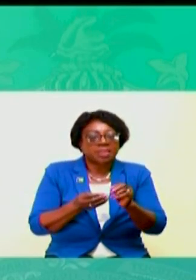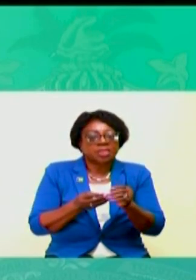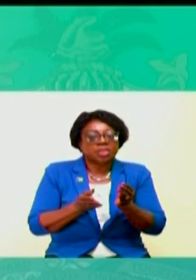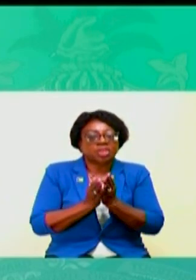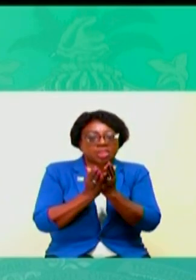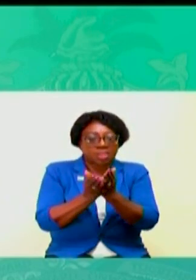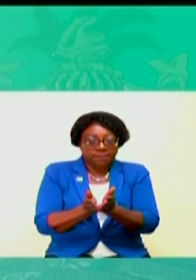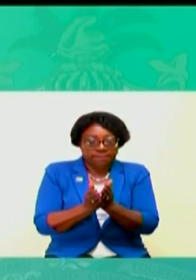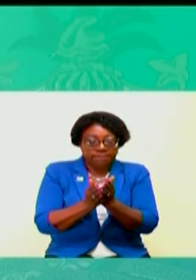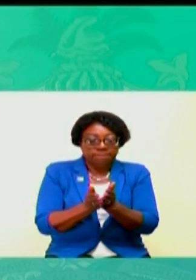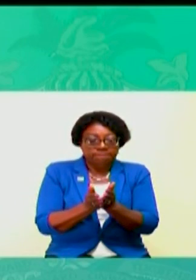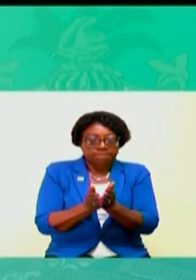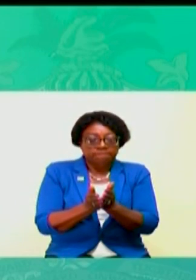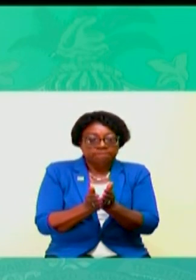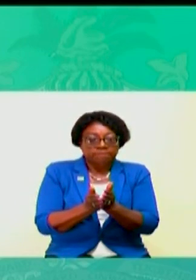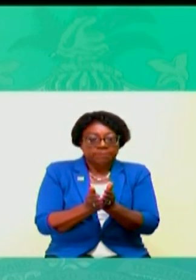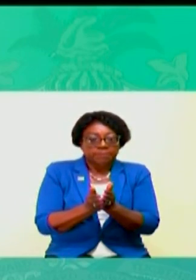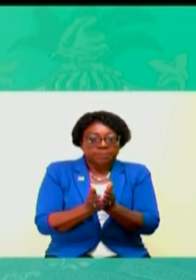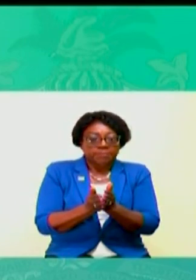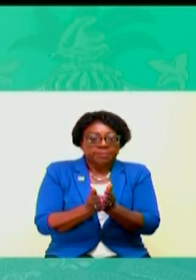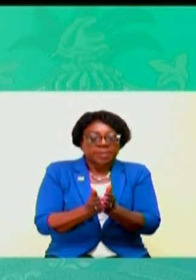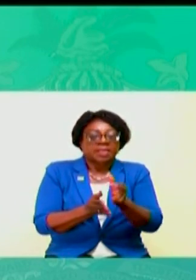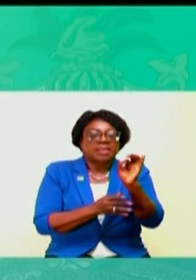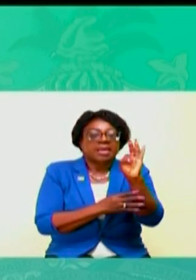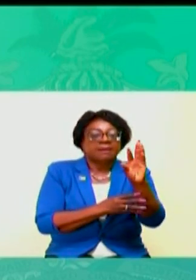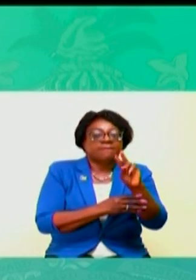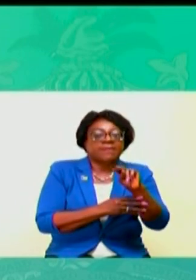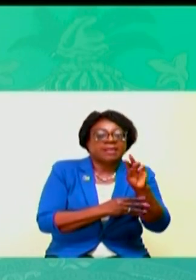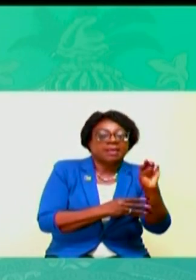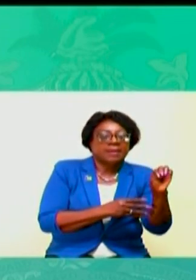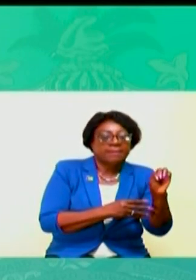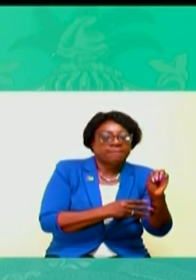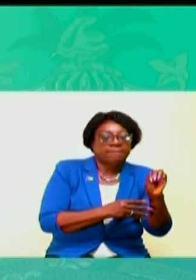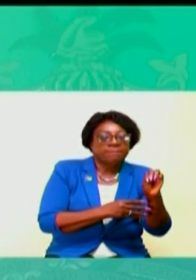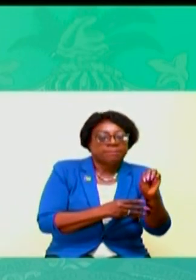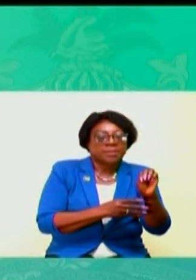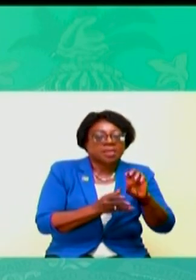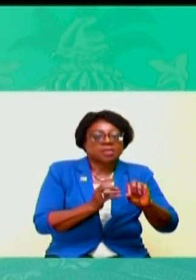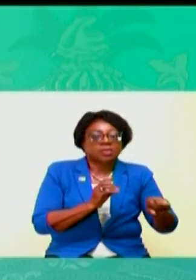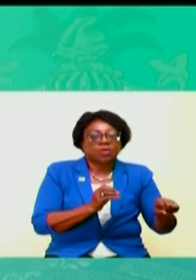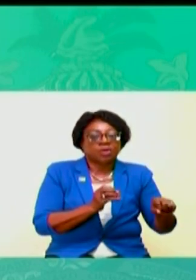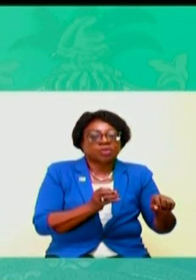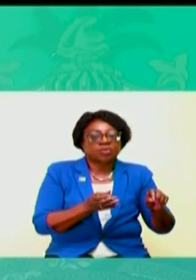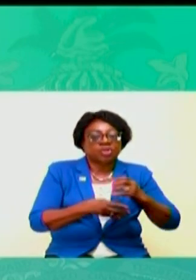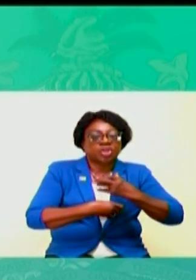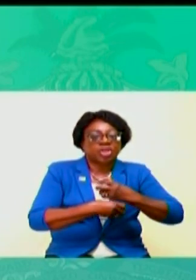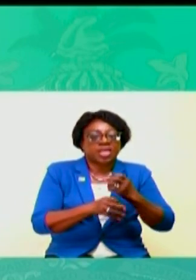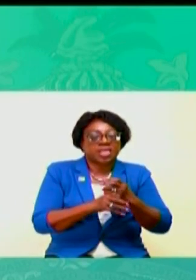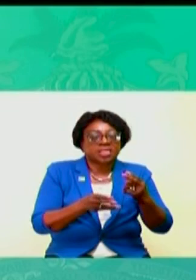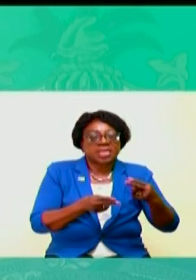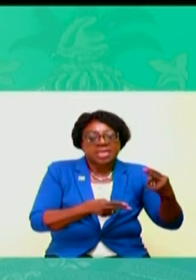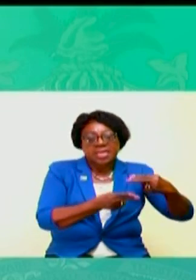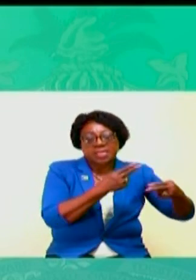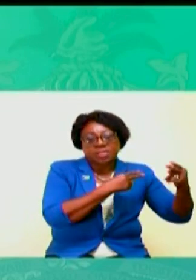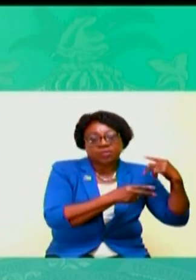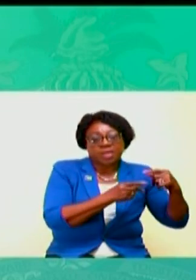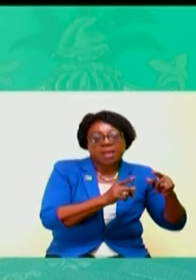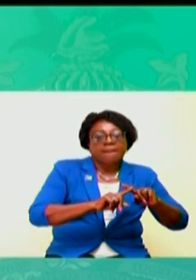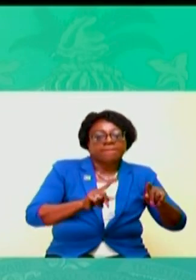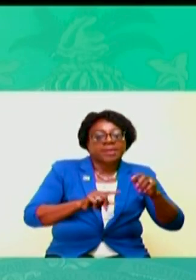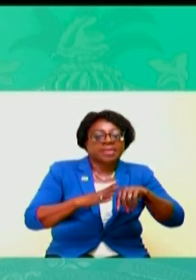Mr. Deputy Speaker, the FNM, in my view, sought to rewrite history. But in the